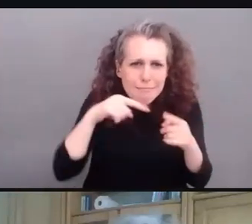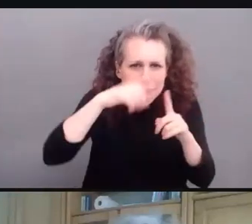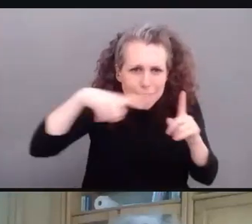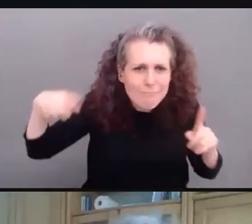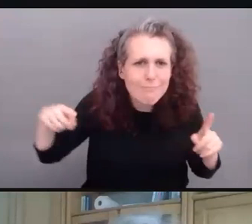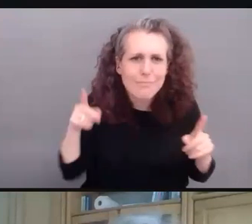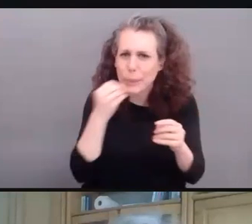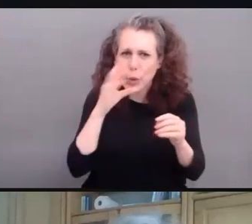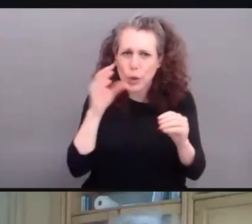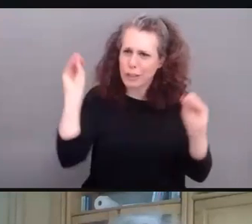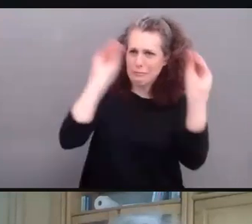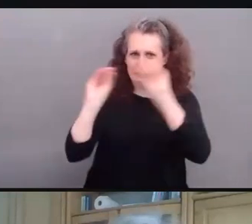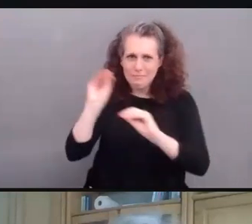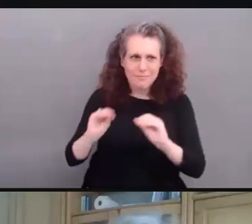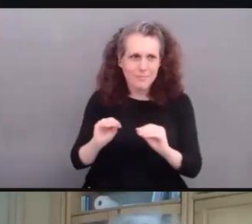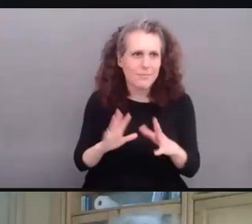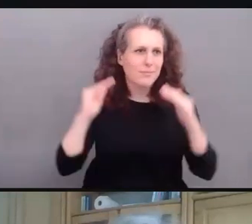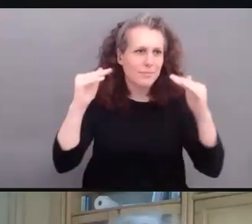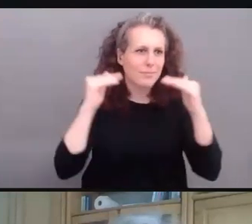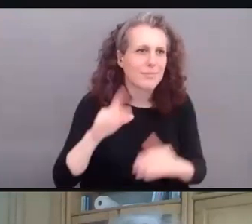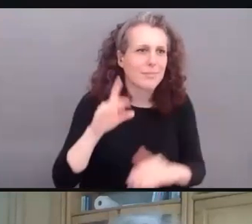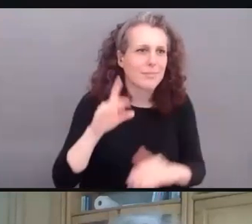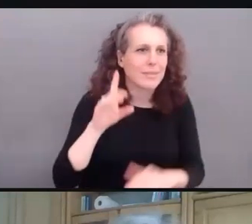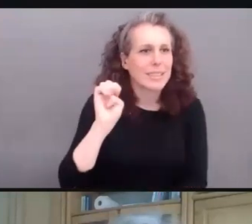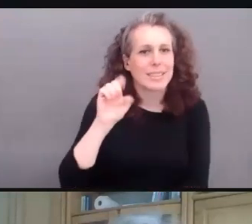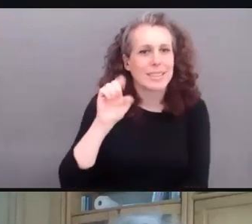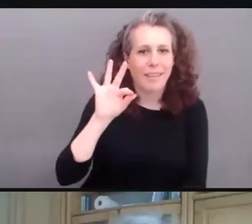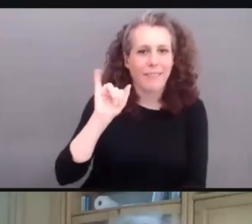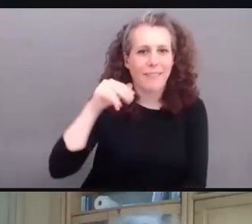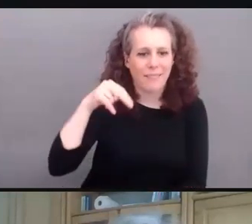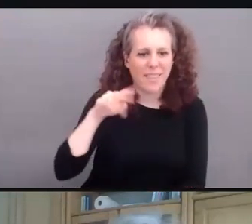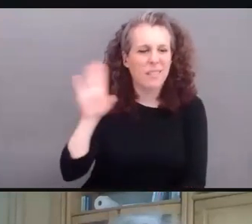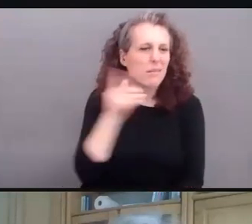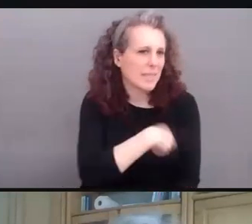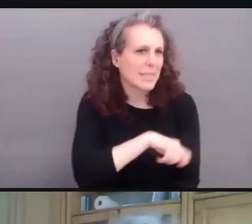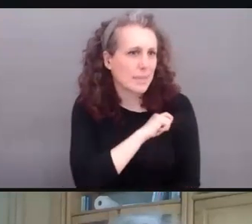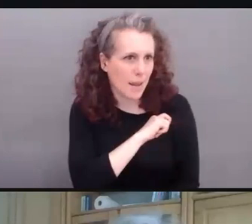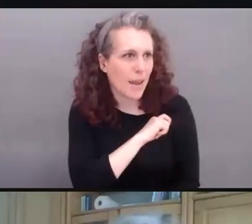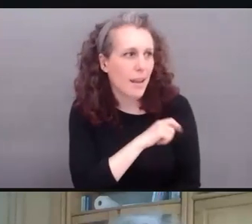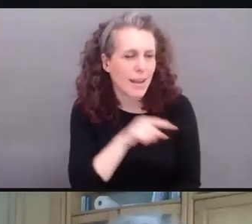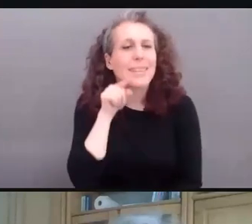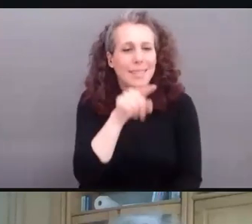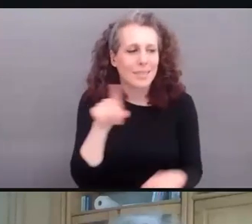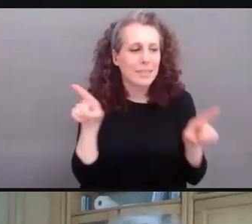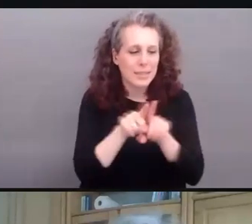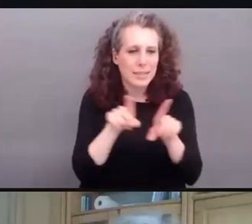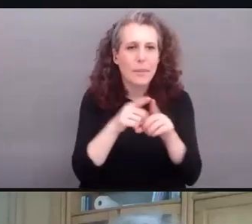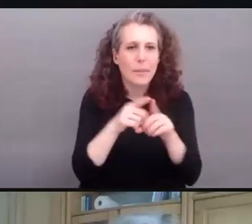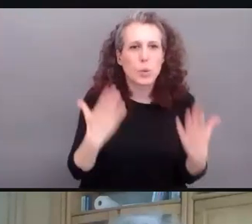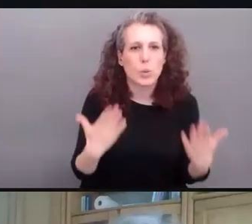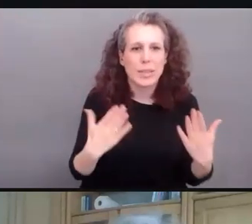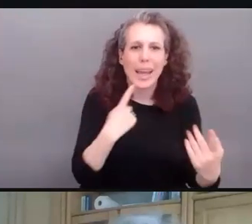figures. Then Delfin Jimenez from Spain. He will also talk today on